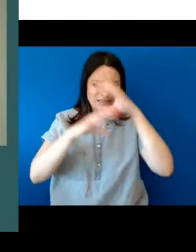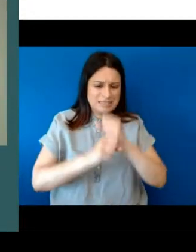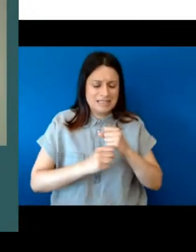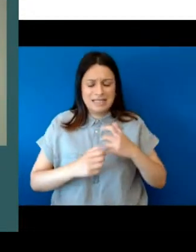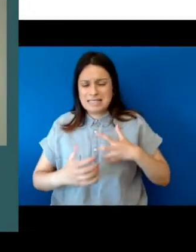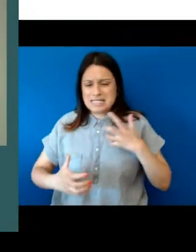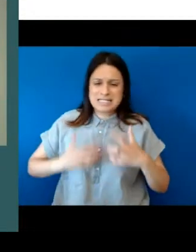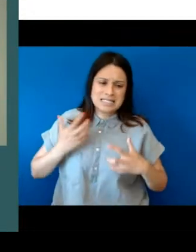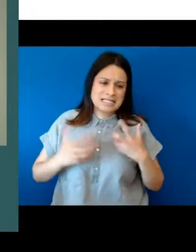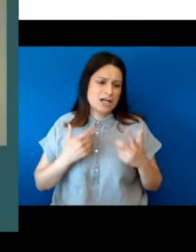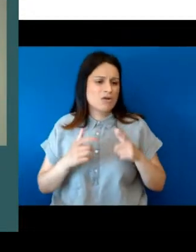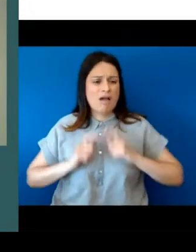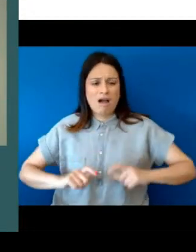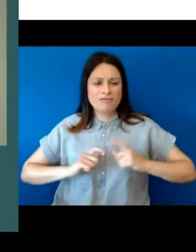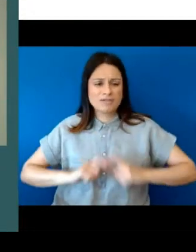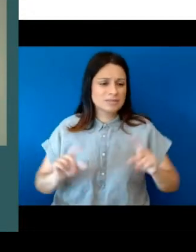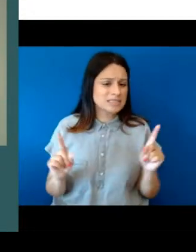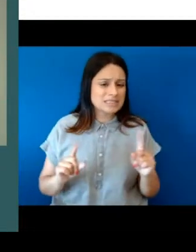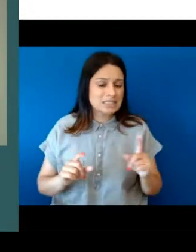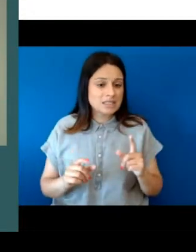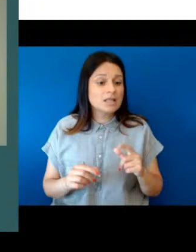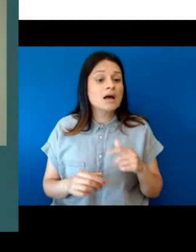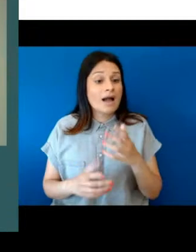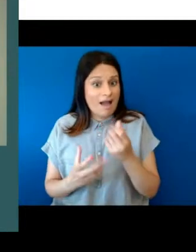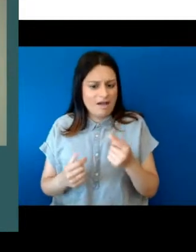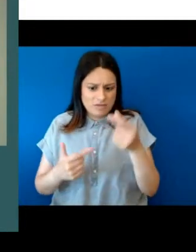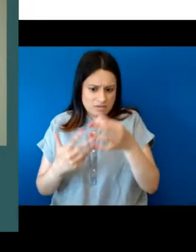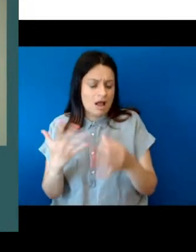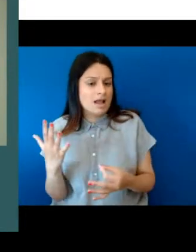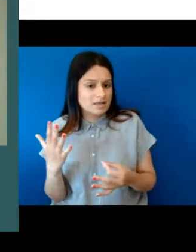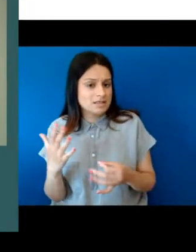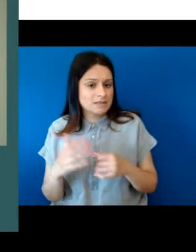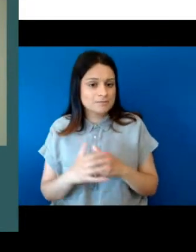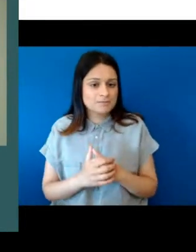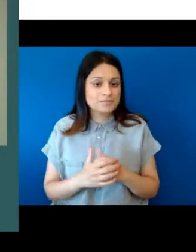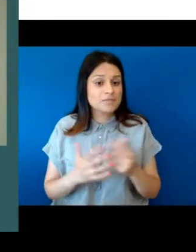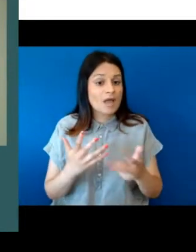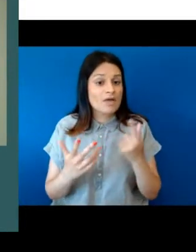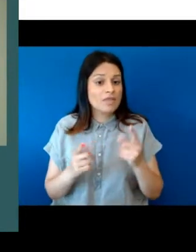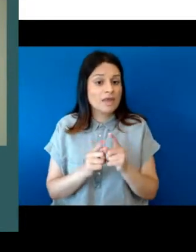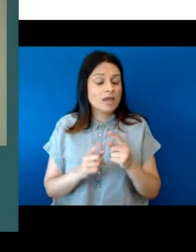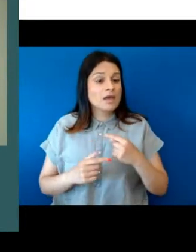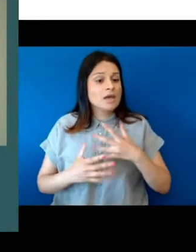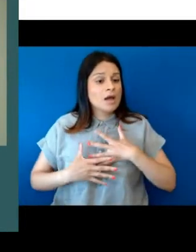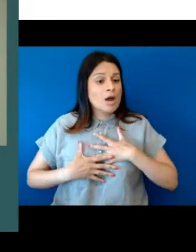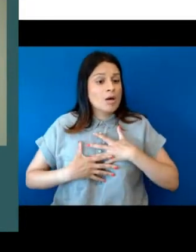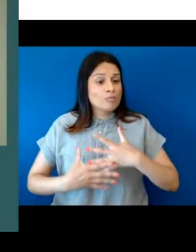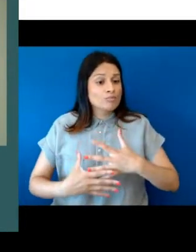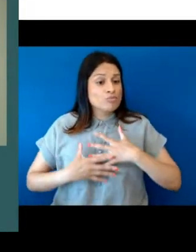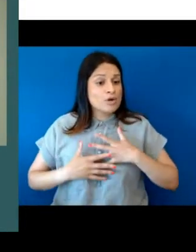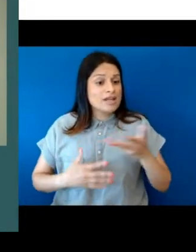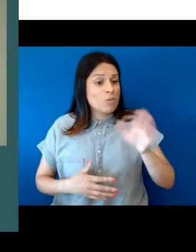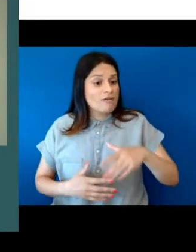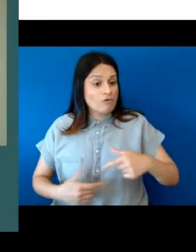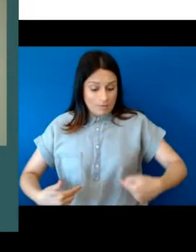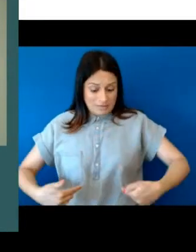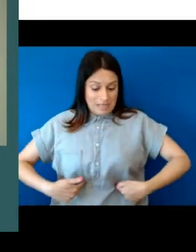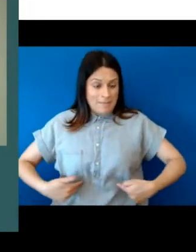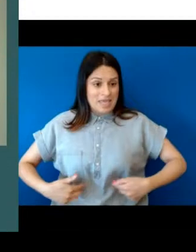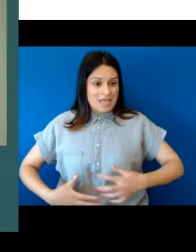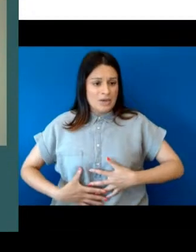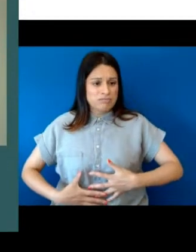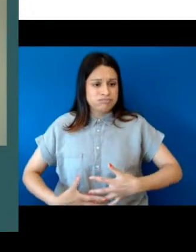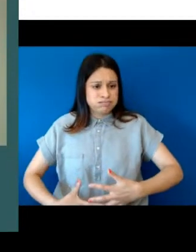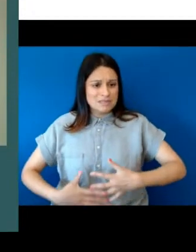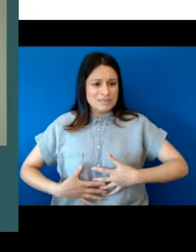of hypoxia. Other things to look out for is breathing from the tummy. And tracheal tug. So we get parents to look for that.